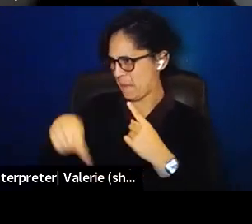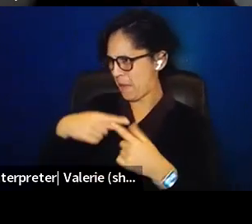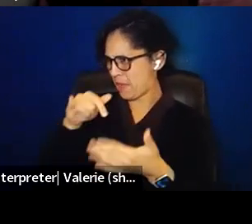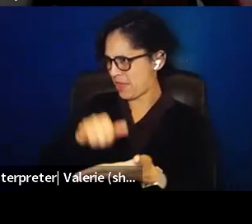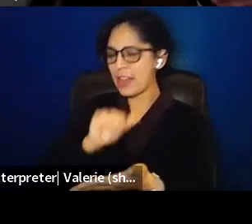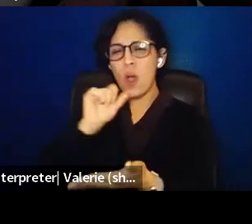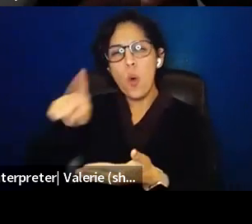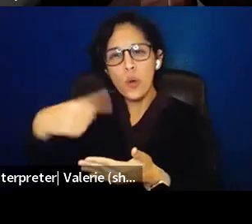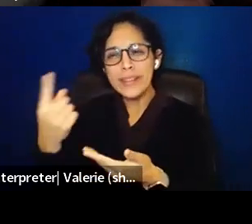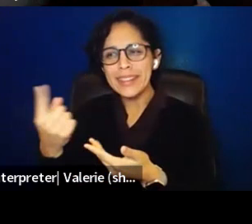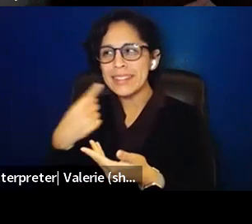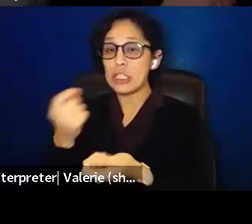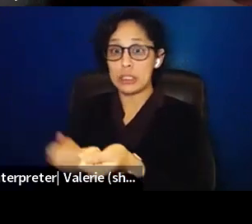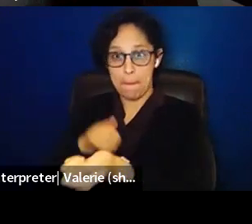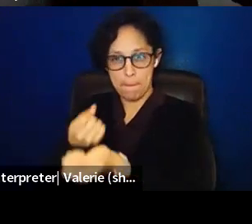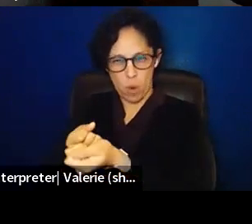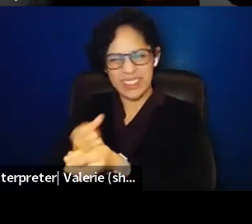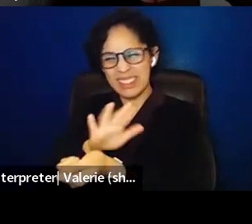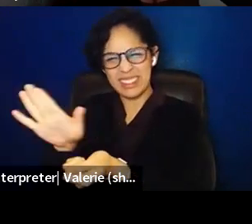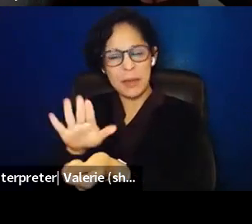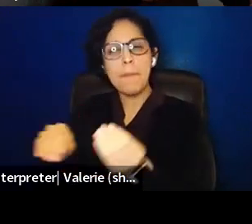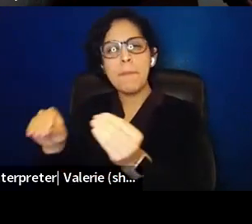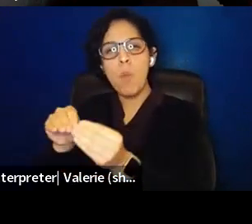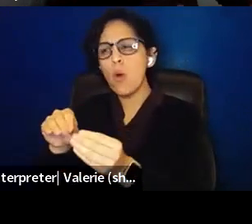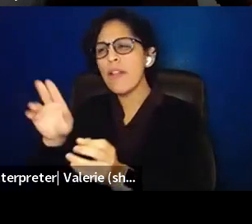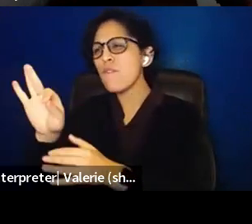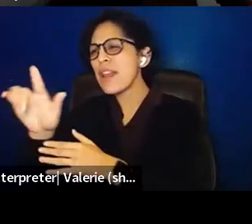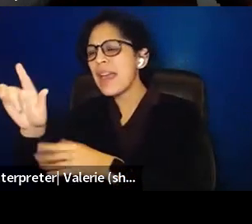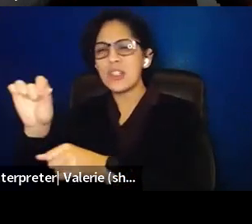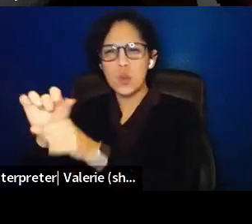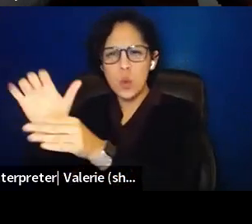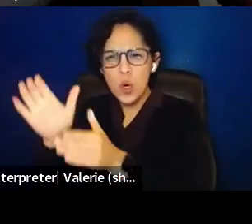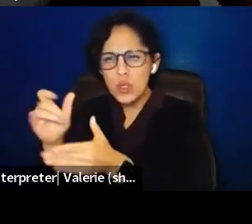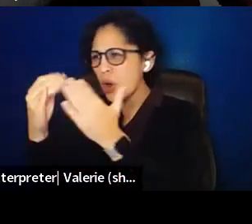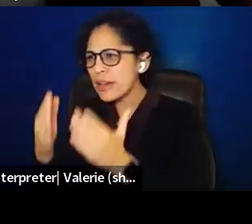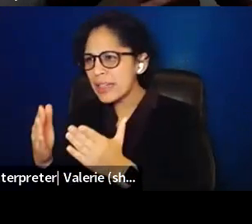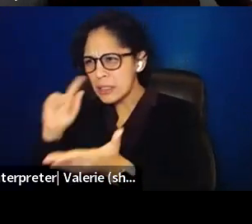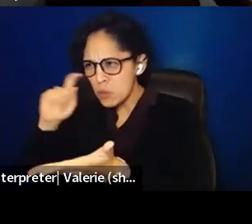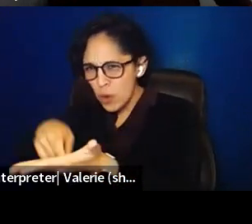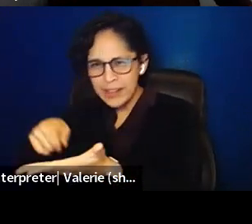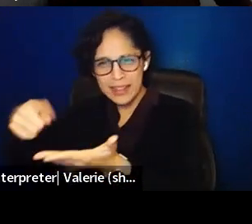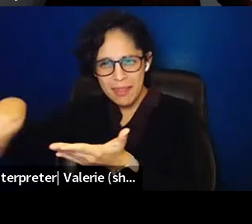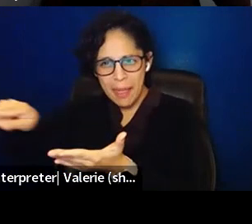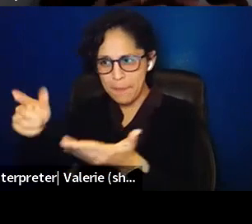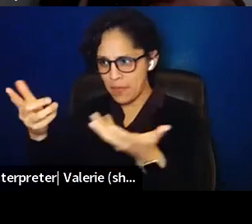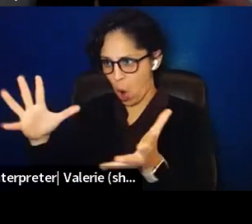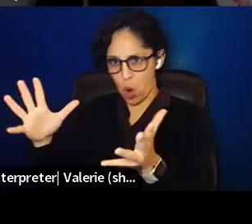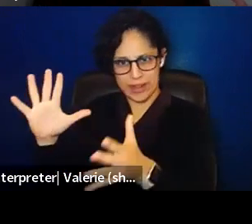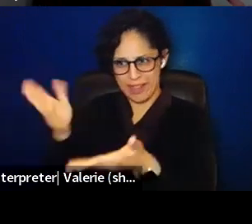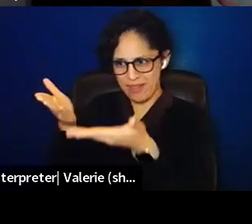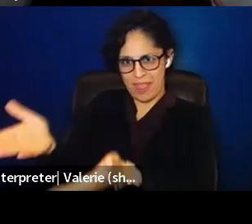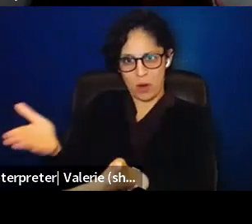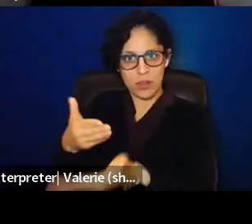freelance artists. I want to say recognizing the leadership that freelance artists are already bringing to the Bay Area, because that already exists, whether or not you